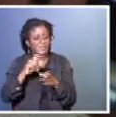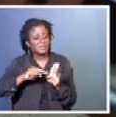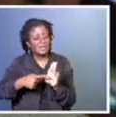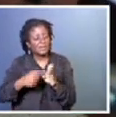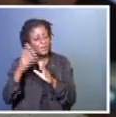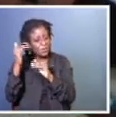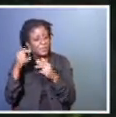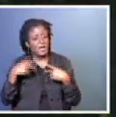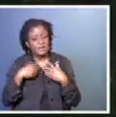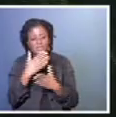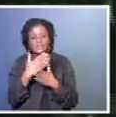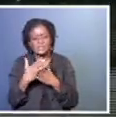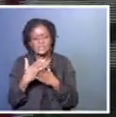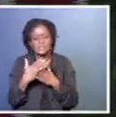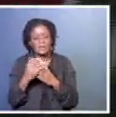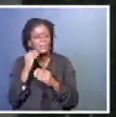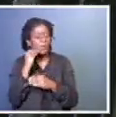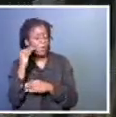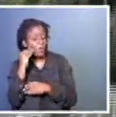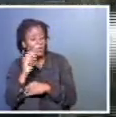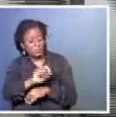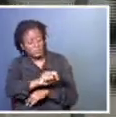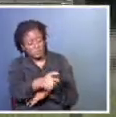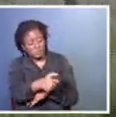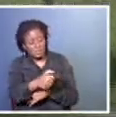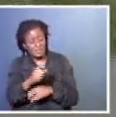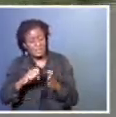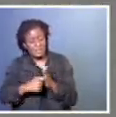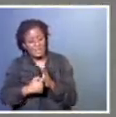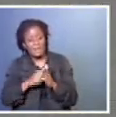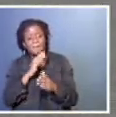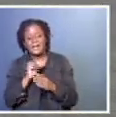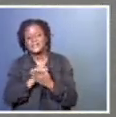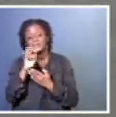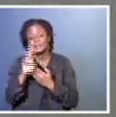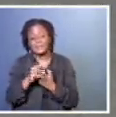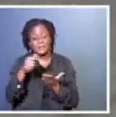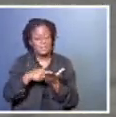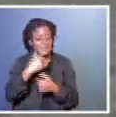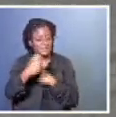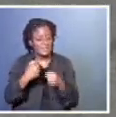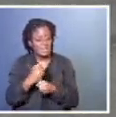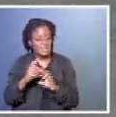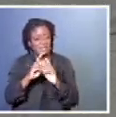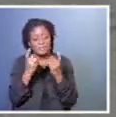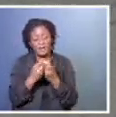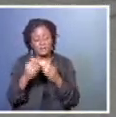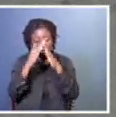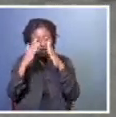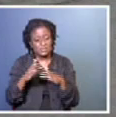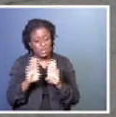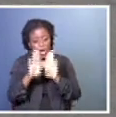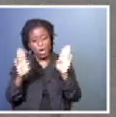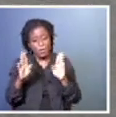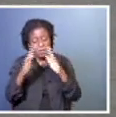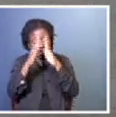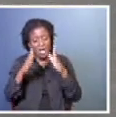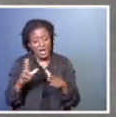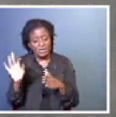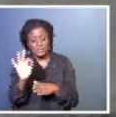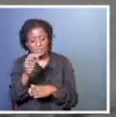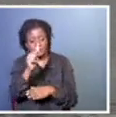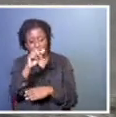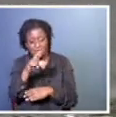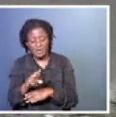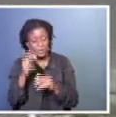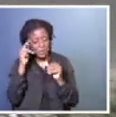have some homes turning the keys by September of this year. The Department of Housing's open house fair will continue for the remainder of